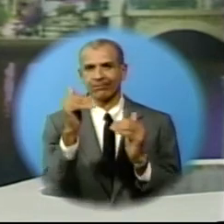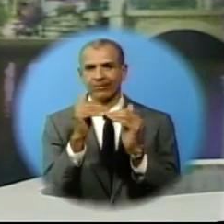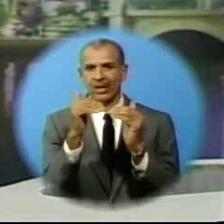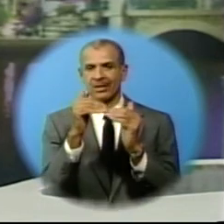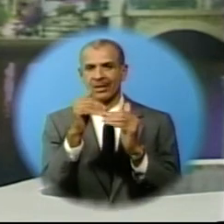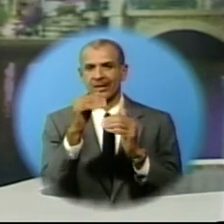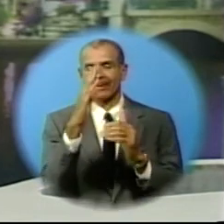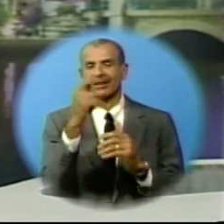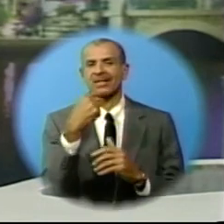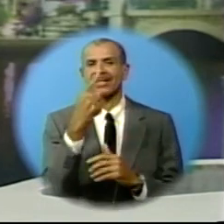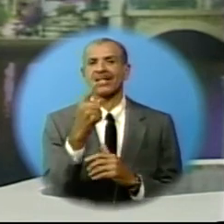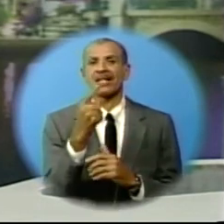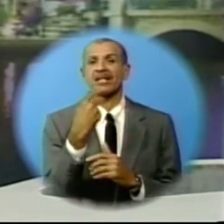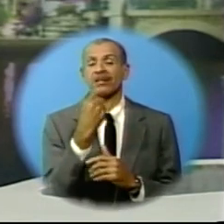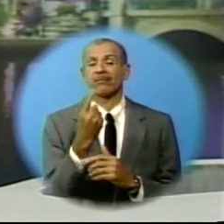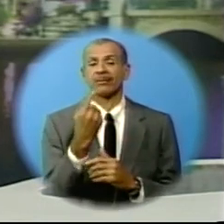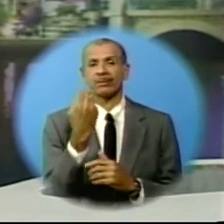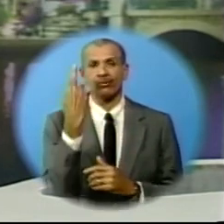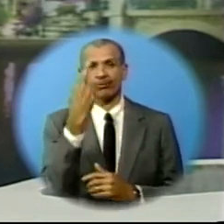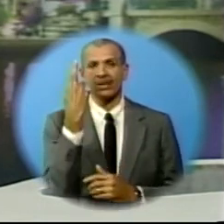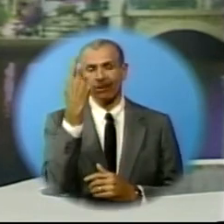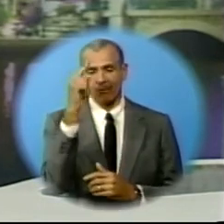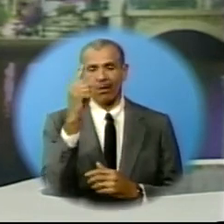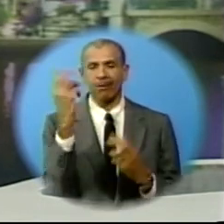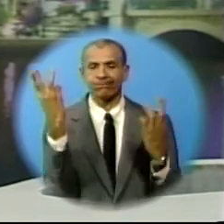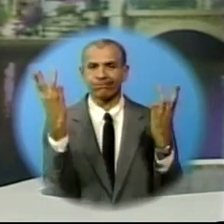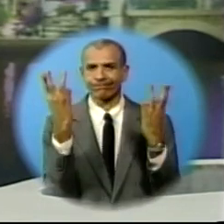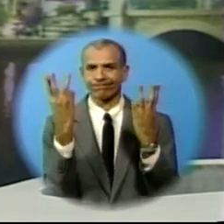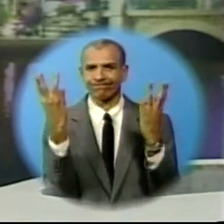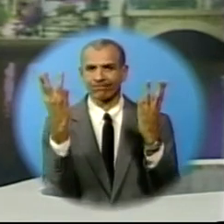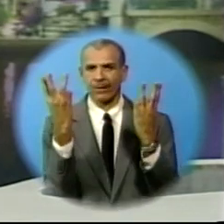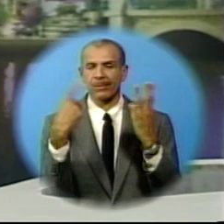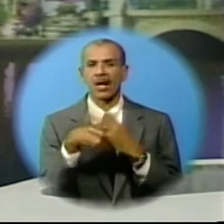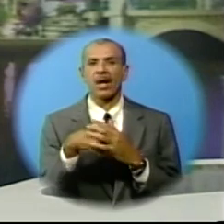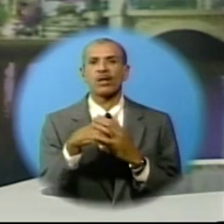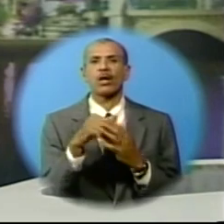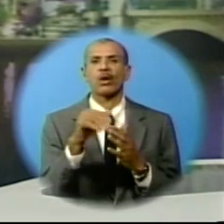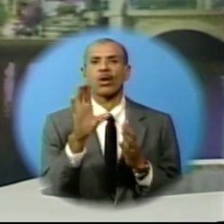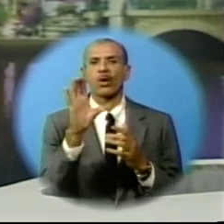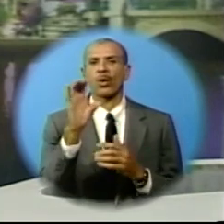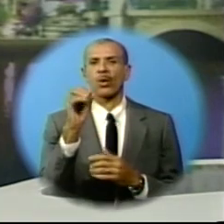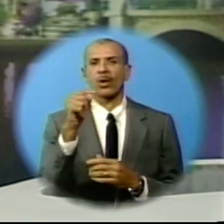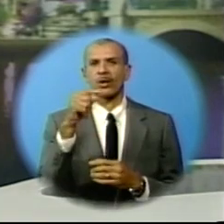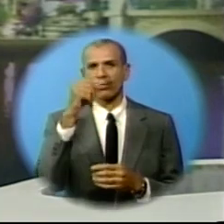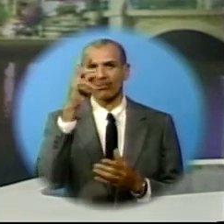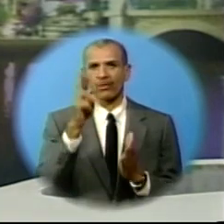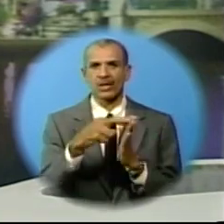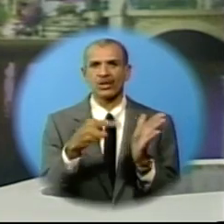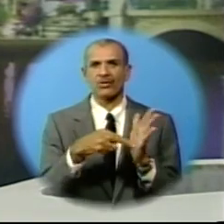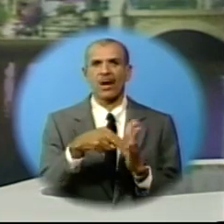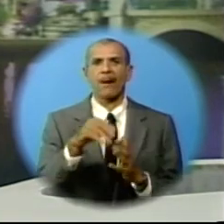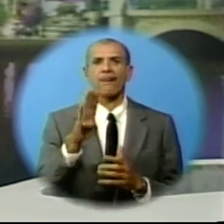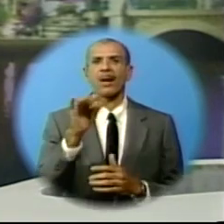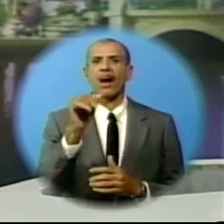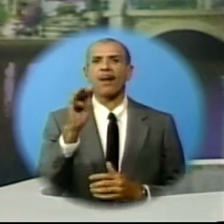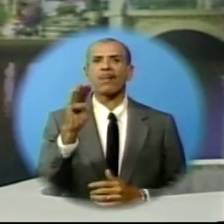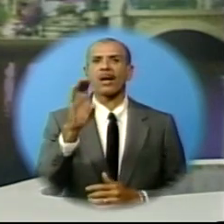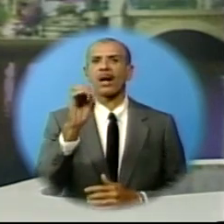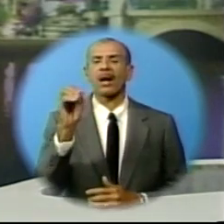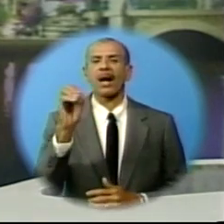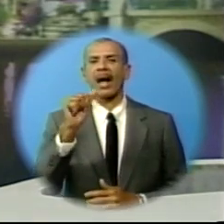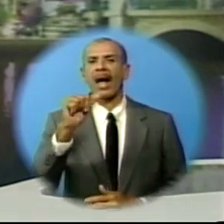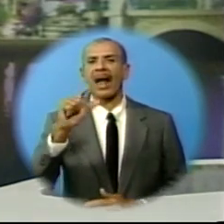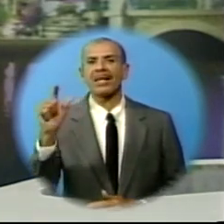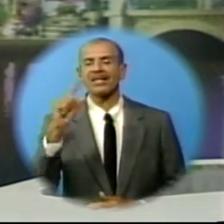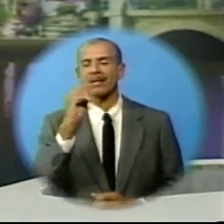say these figures are a serious cause for concern. Supreme Court Registrar Madam Justice Barbara Cook Aline says many children who come